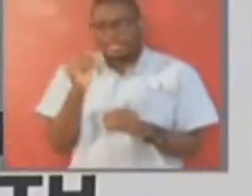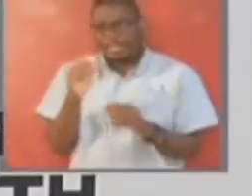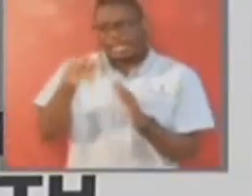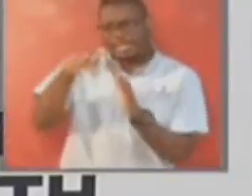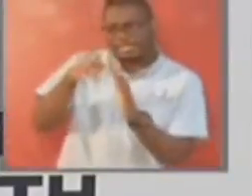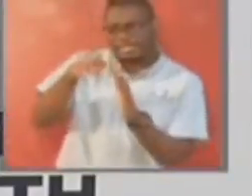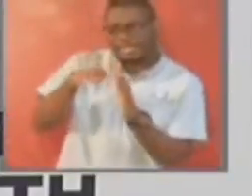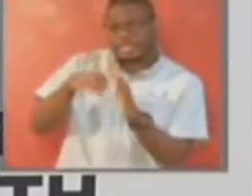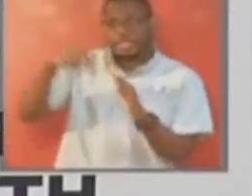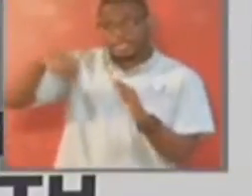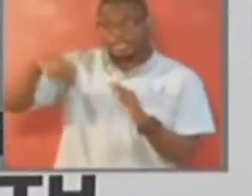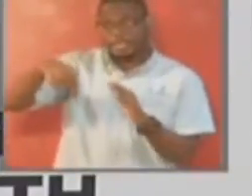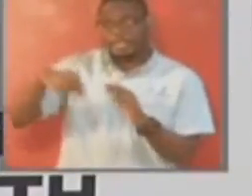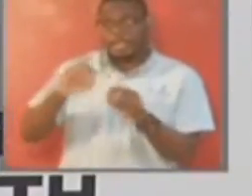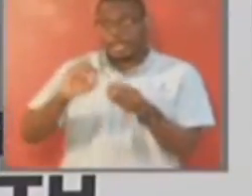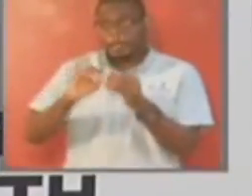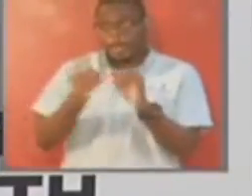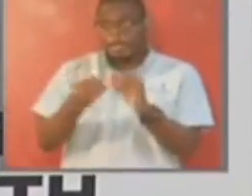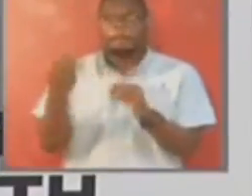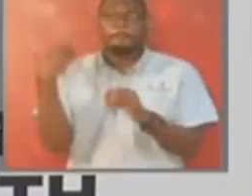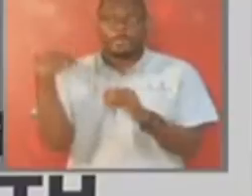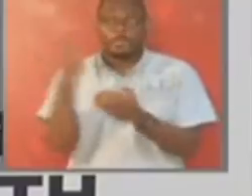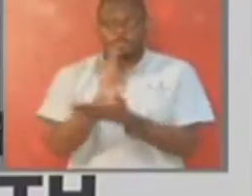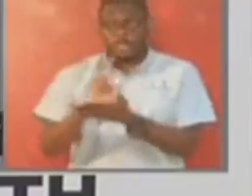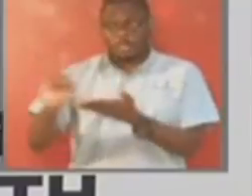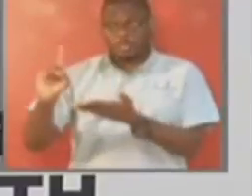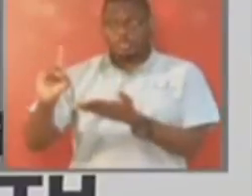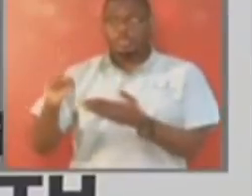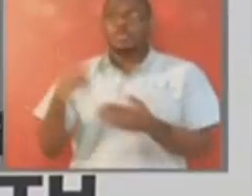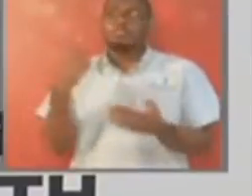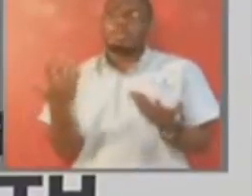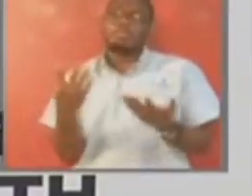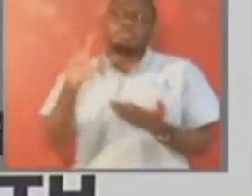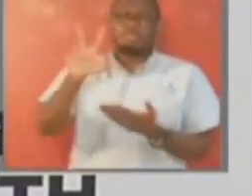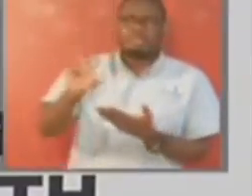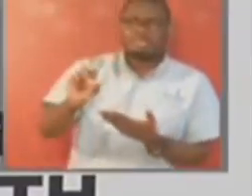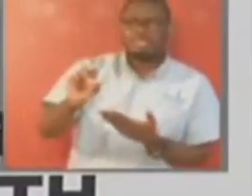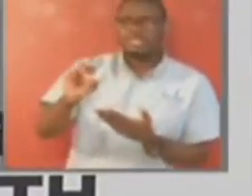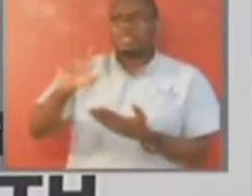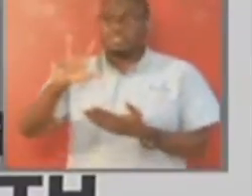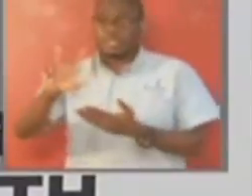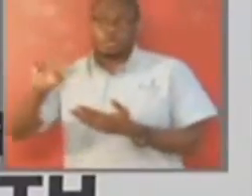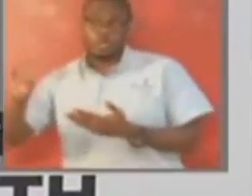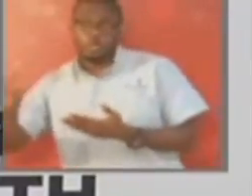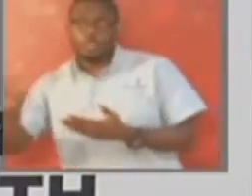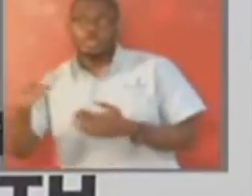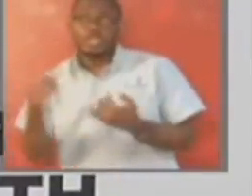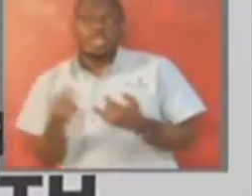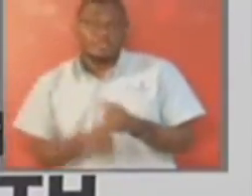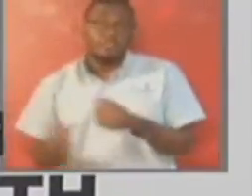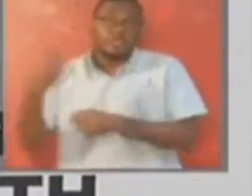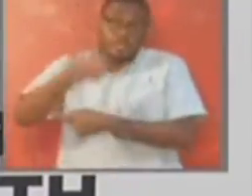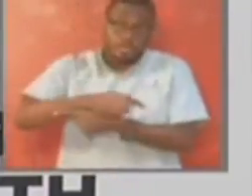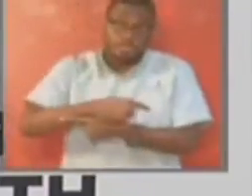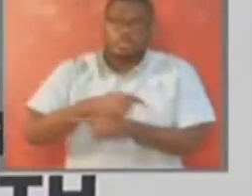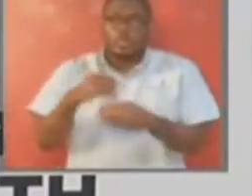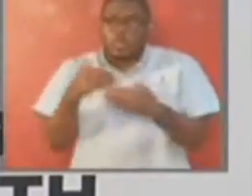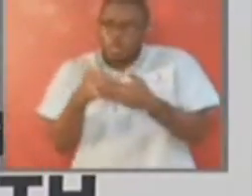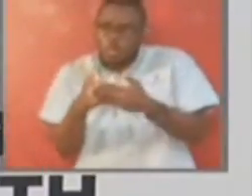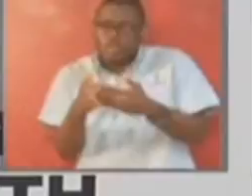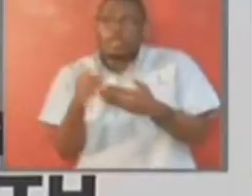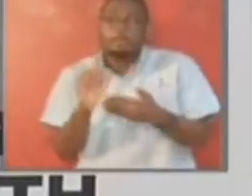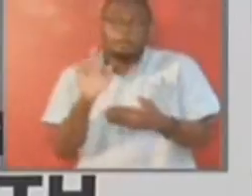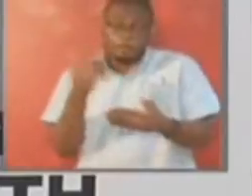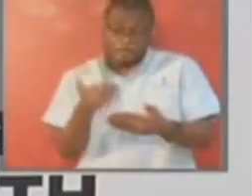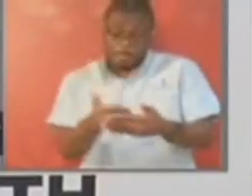week's average of about 30 to 32 per day. The week prior to that, we had, if you recall, somewhere